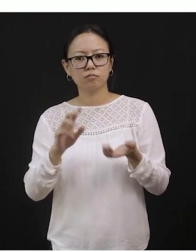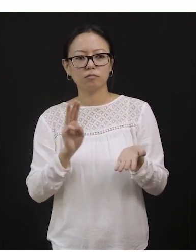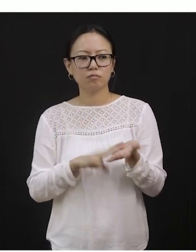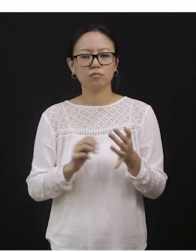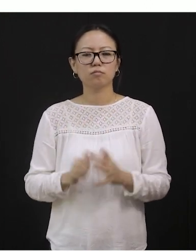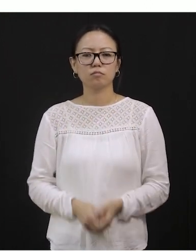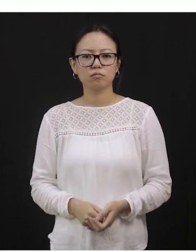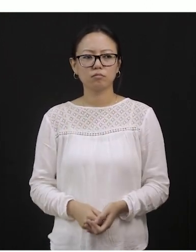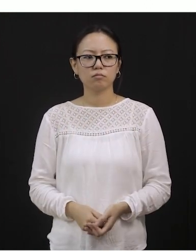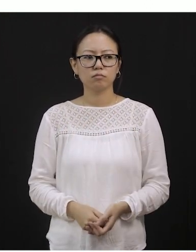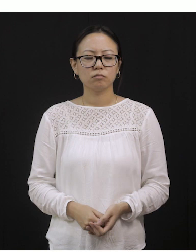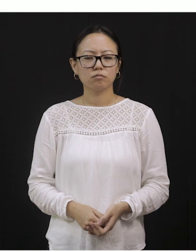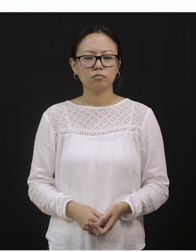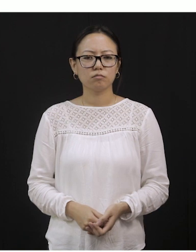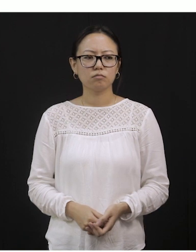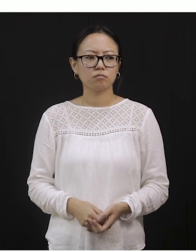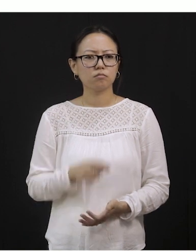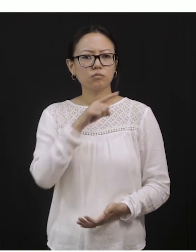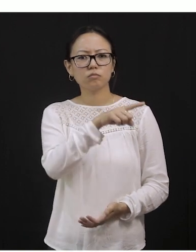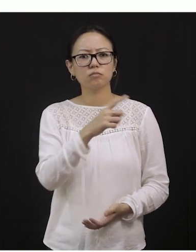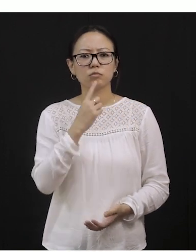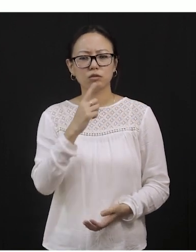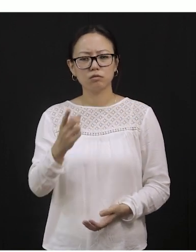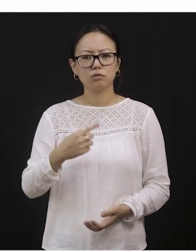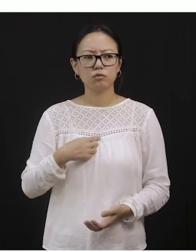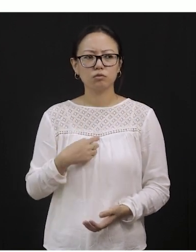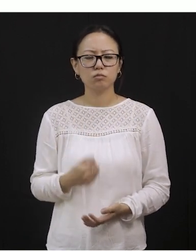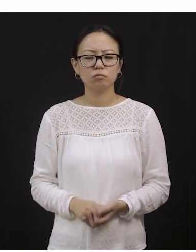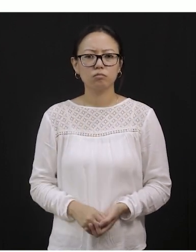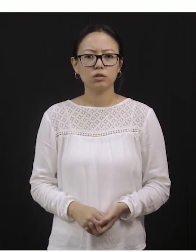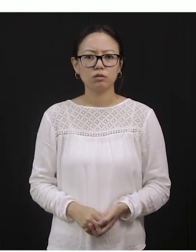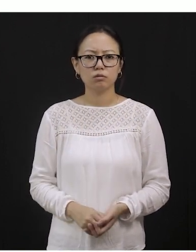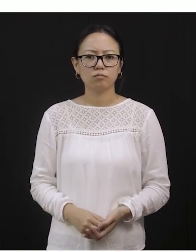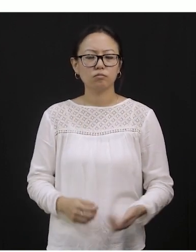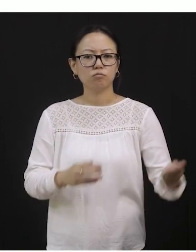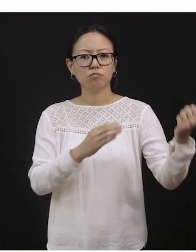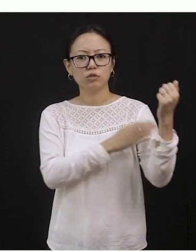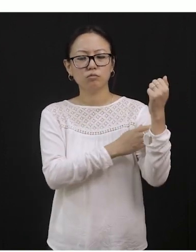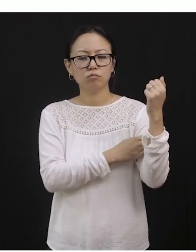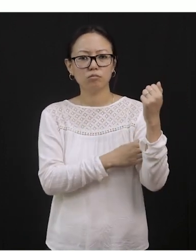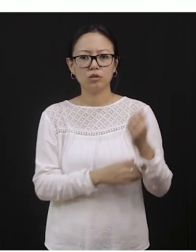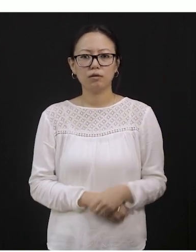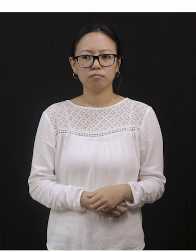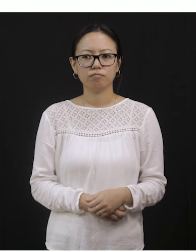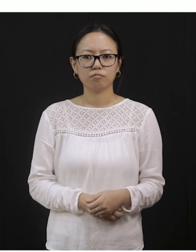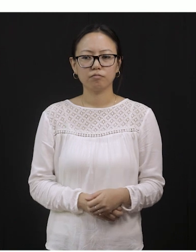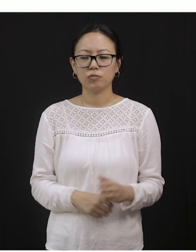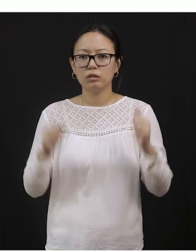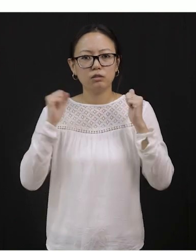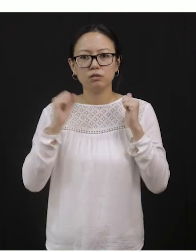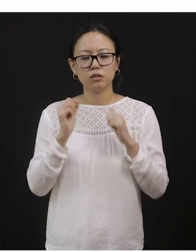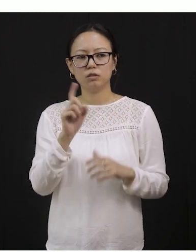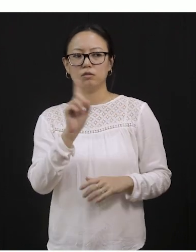Now Chota Pim tells us to be honest, wise, and brave. Okay. So this is the